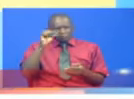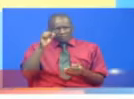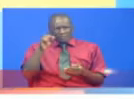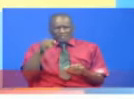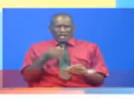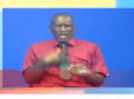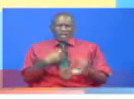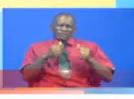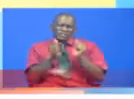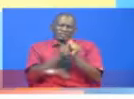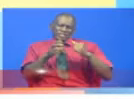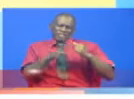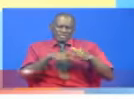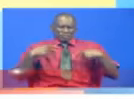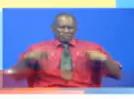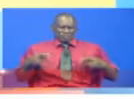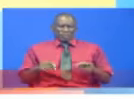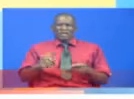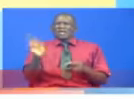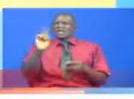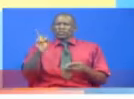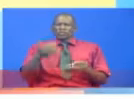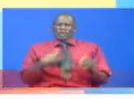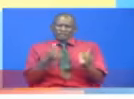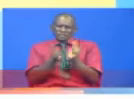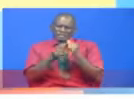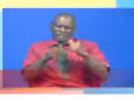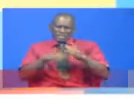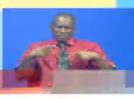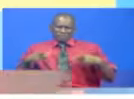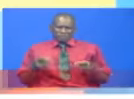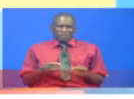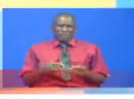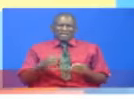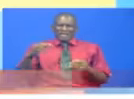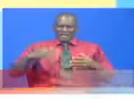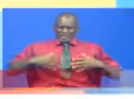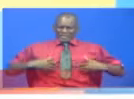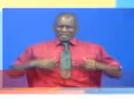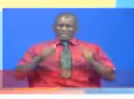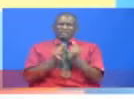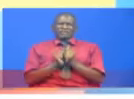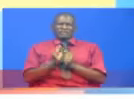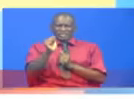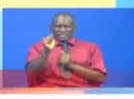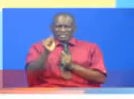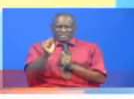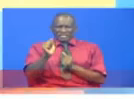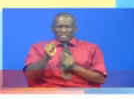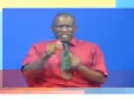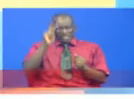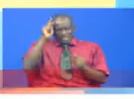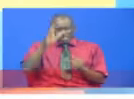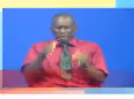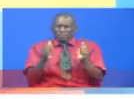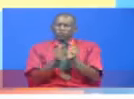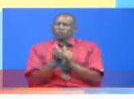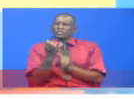registered 17 cases, Nairobi 16, Garissa 15, Kiambu